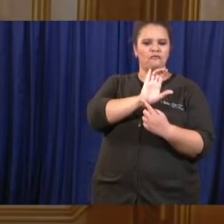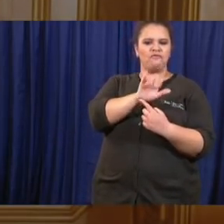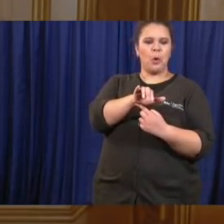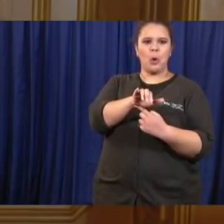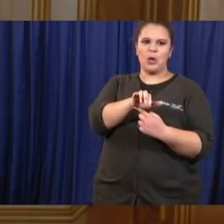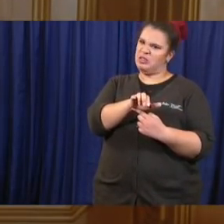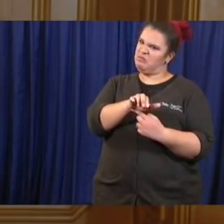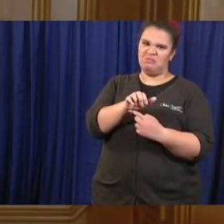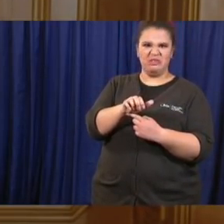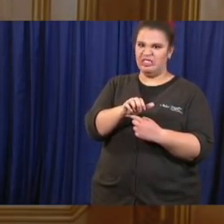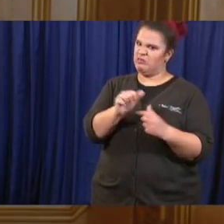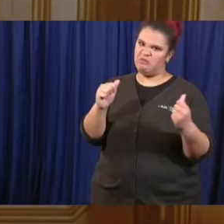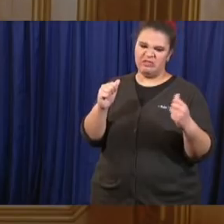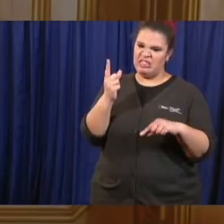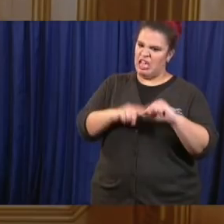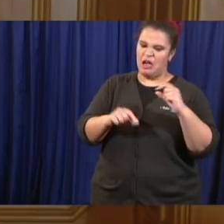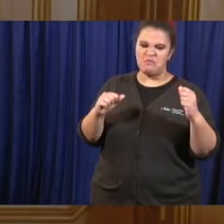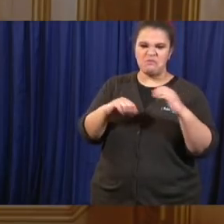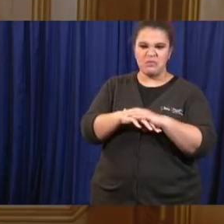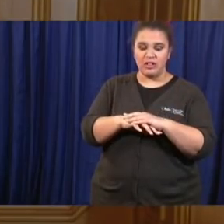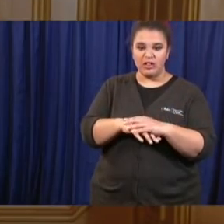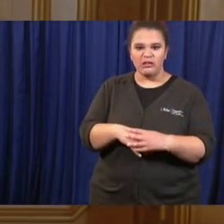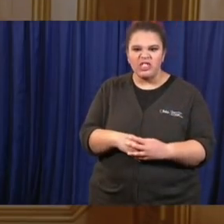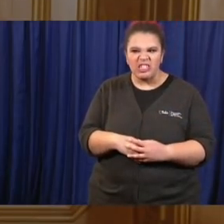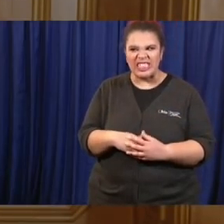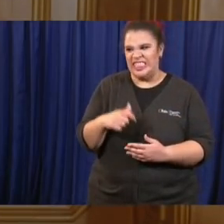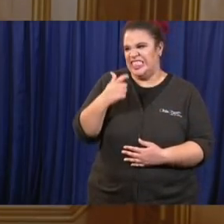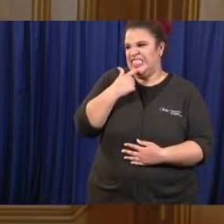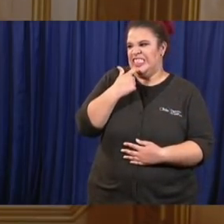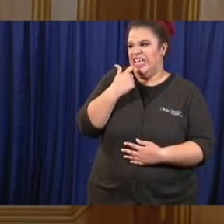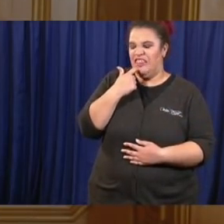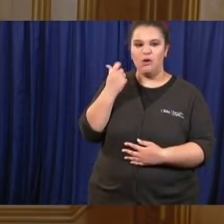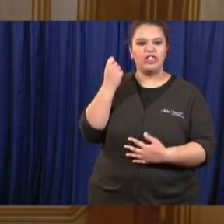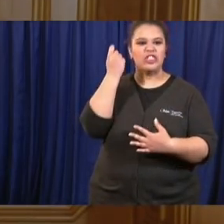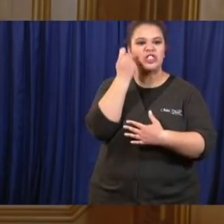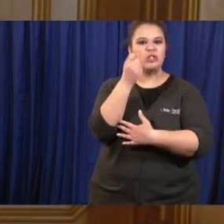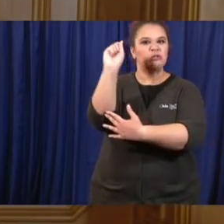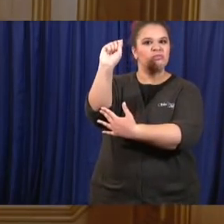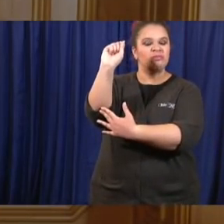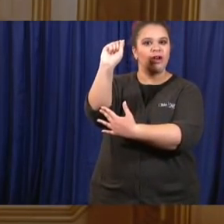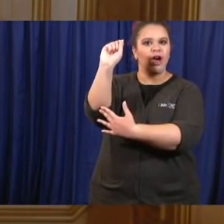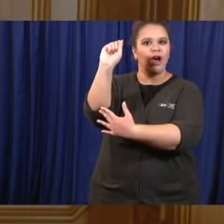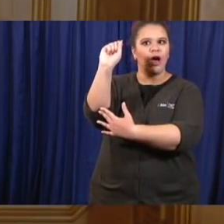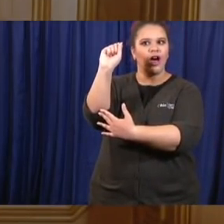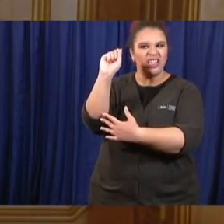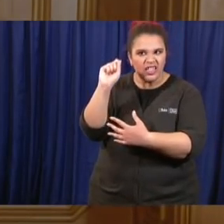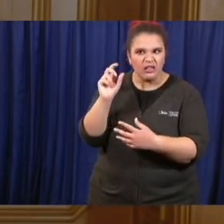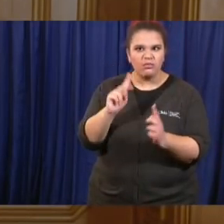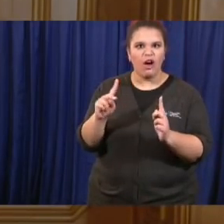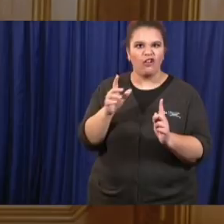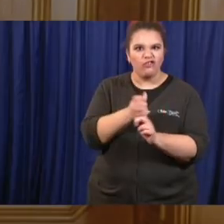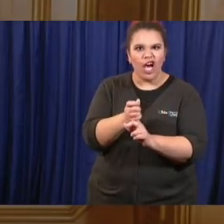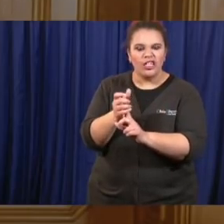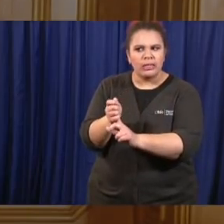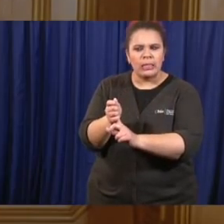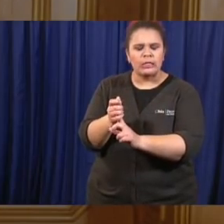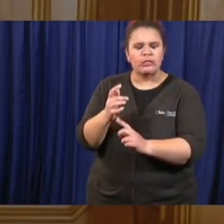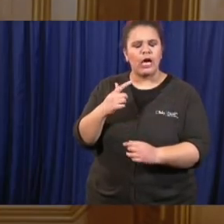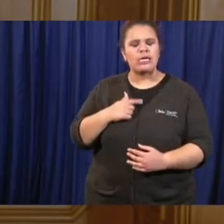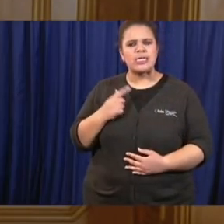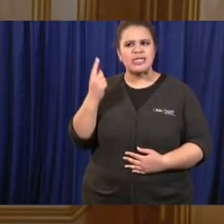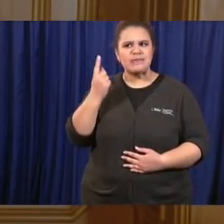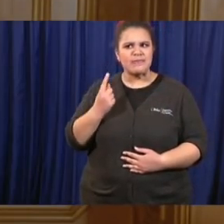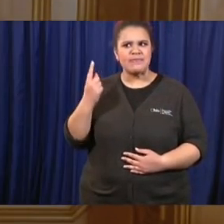getting arrested. And we just want to know if it's up to the cities in particular